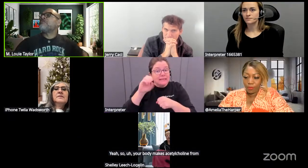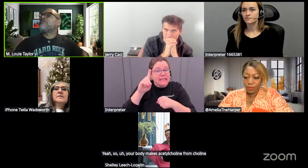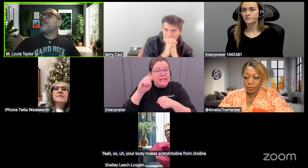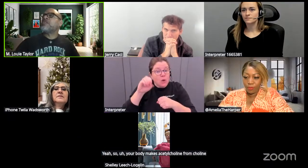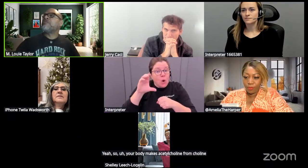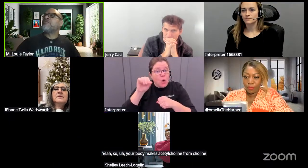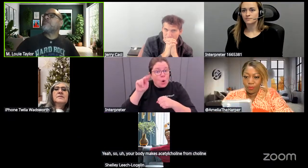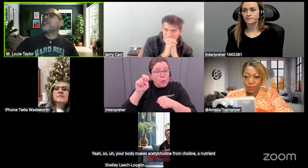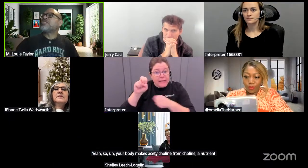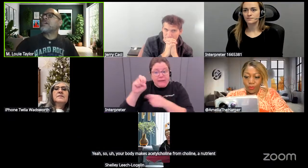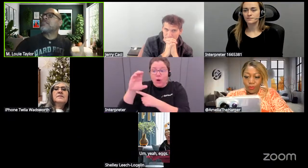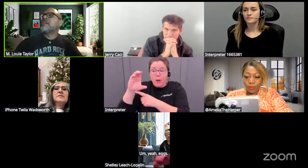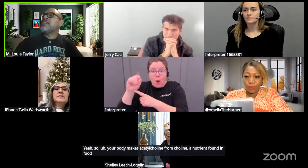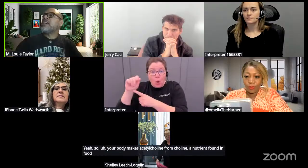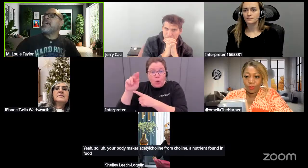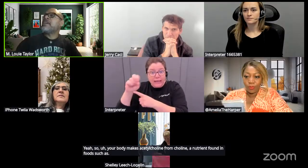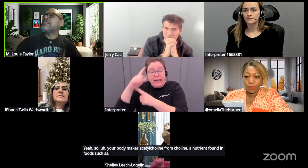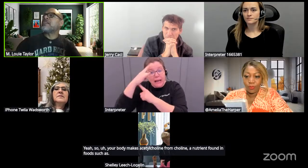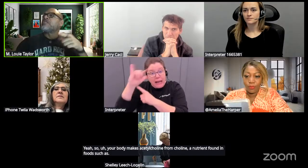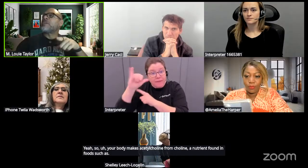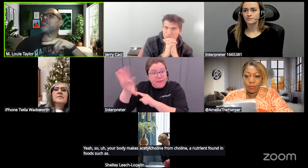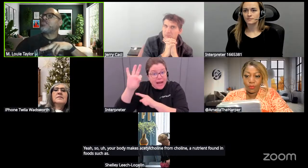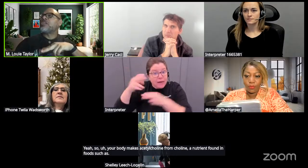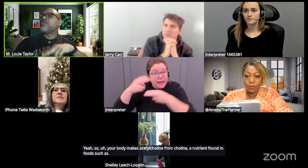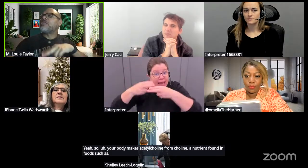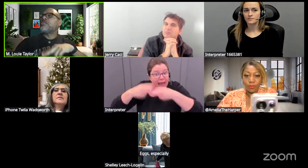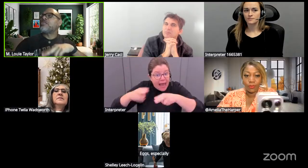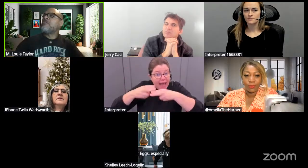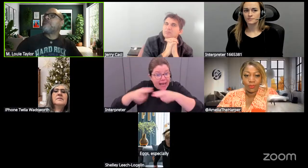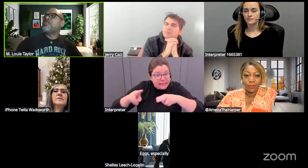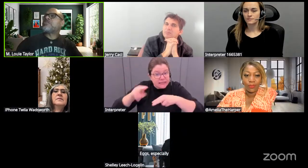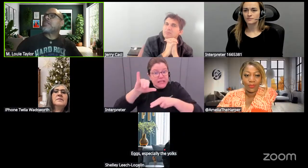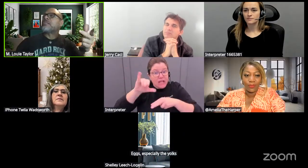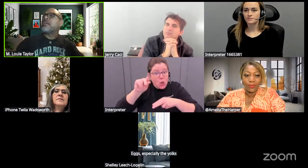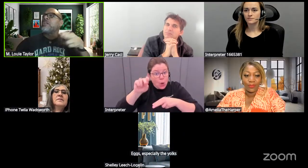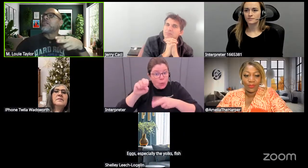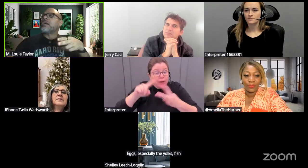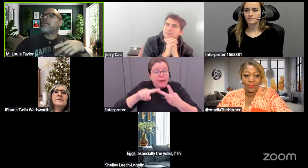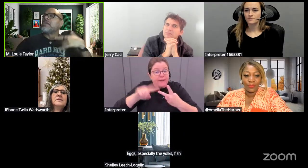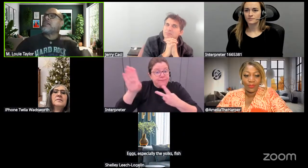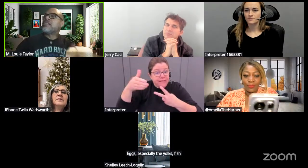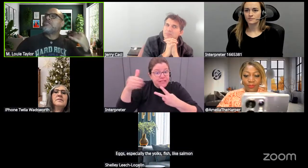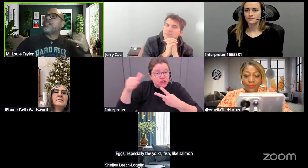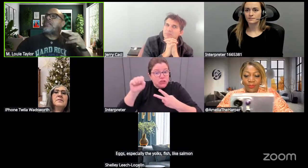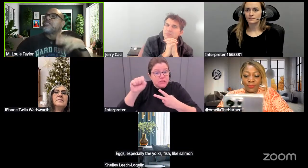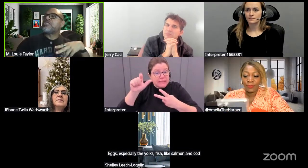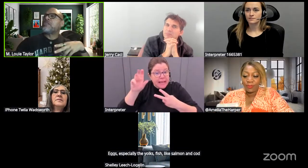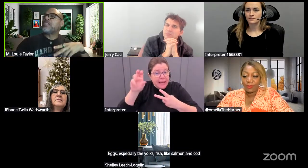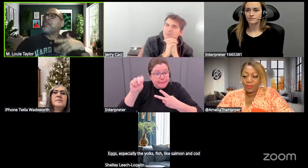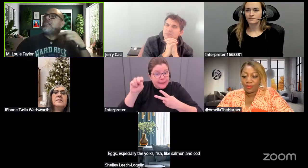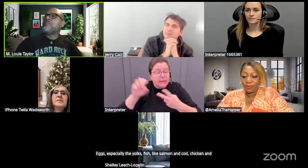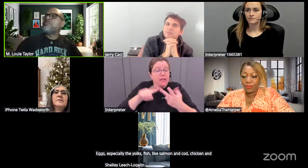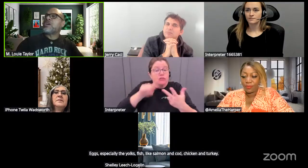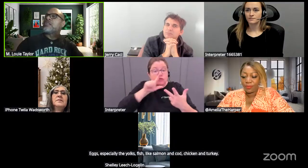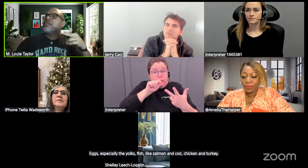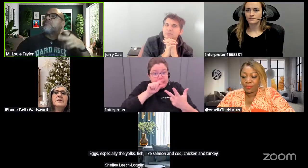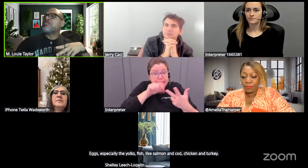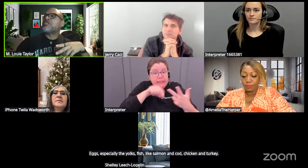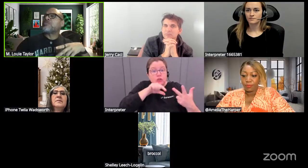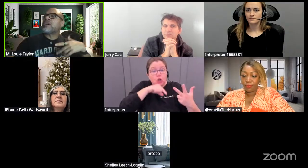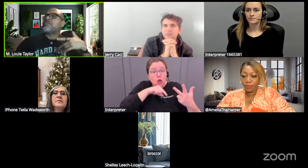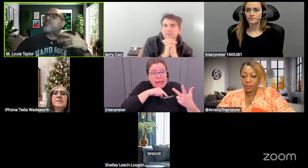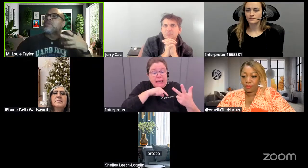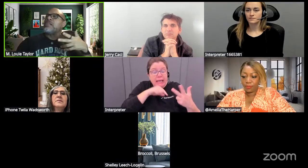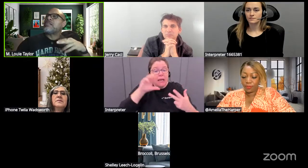nutrient found in foods such as eggs, especially the yolks, fish like salmon and cod, chicken and turkey, broccoli,